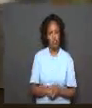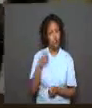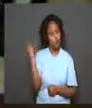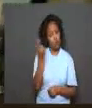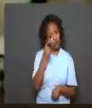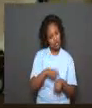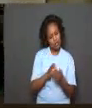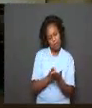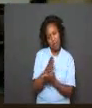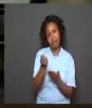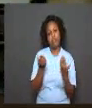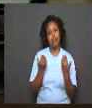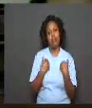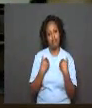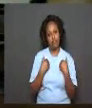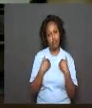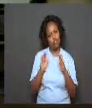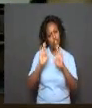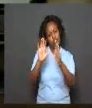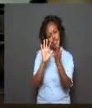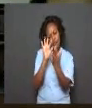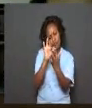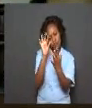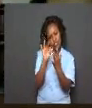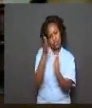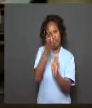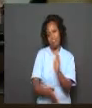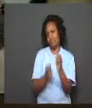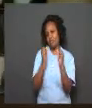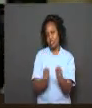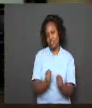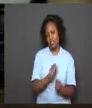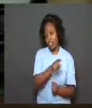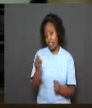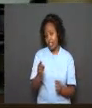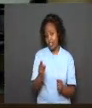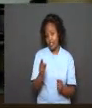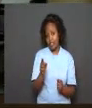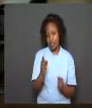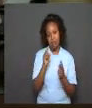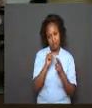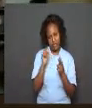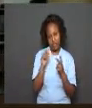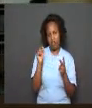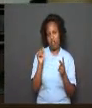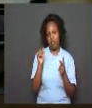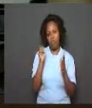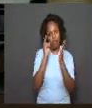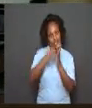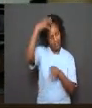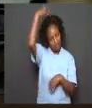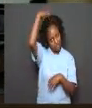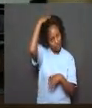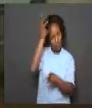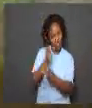have the right to make your own choice, and your choice is protected by the